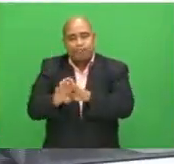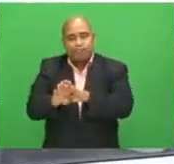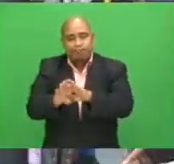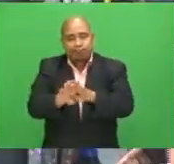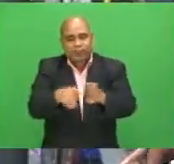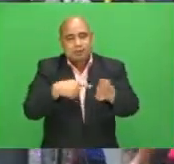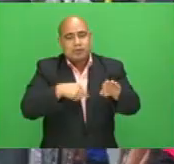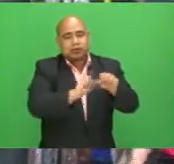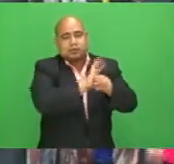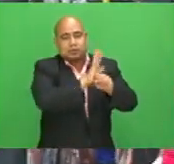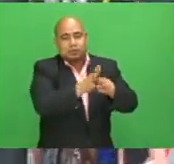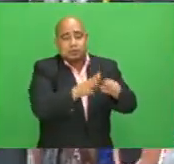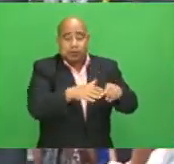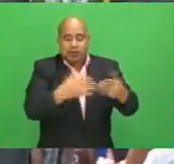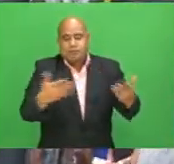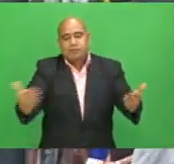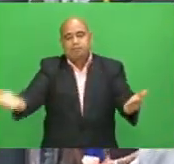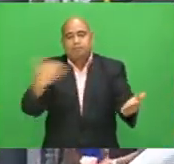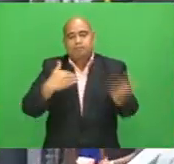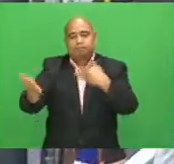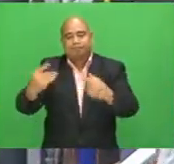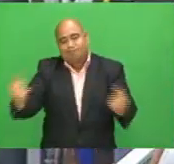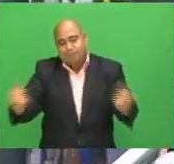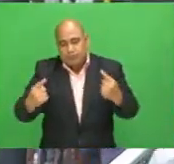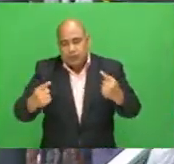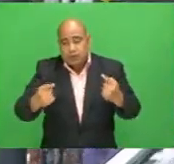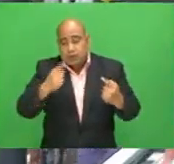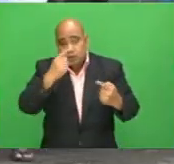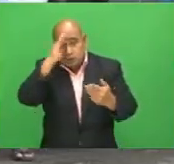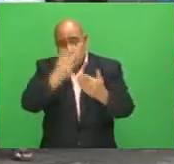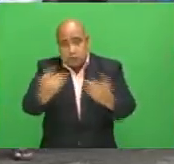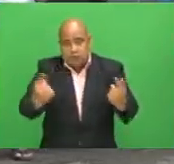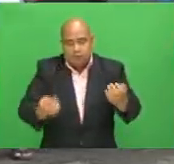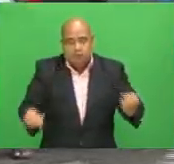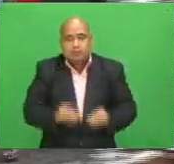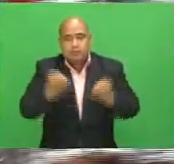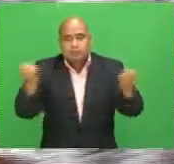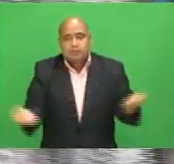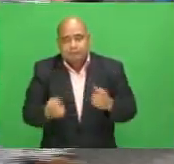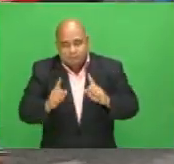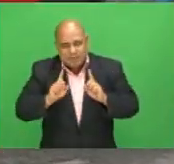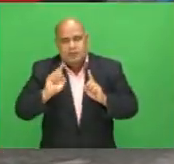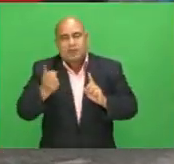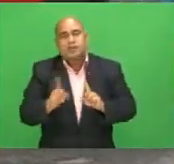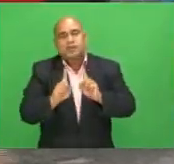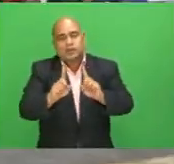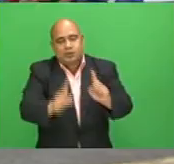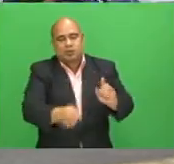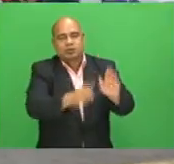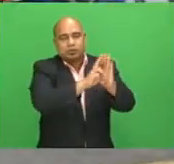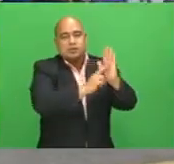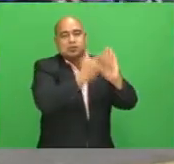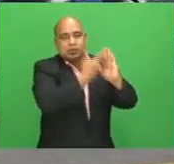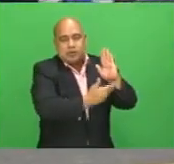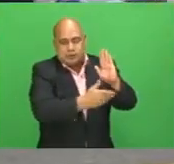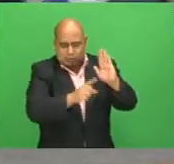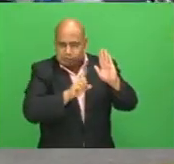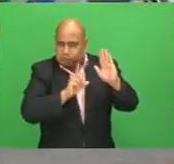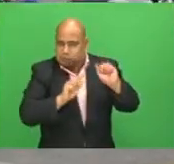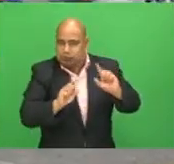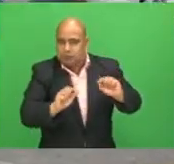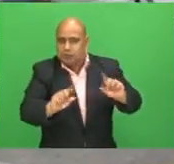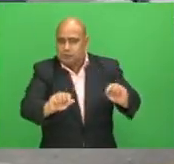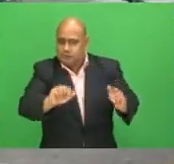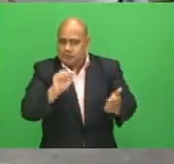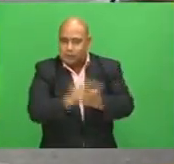of children, Akbar encouraged all students to abide by the rules while they work on returning formal education to a state of